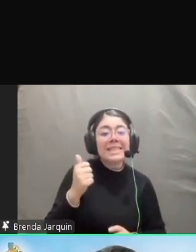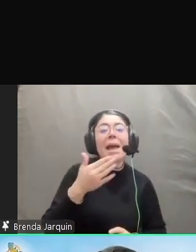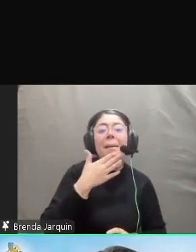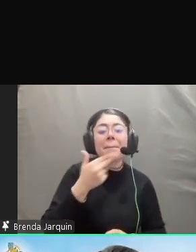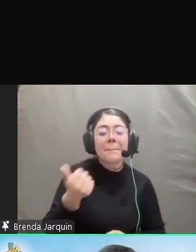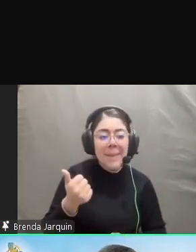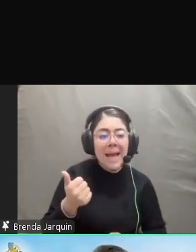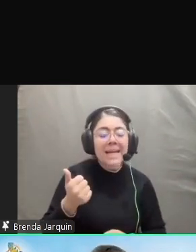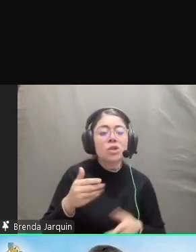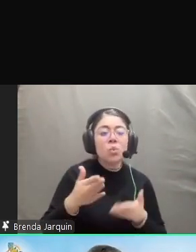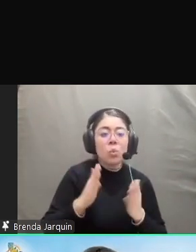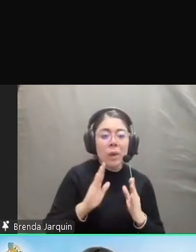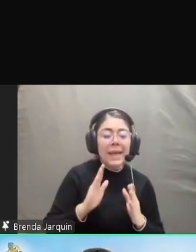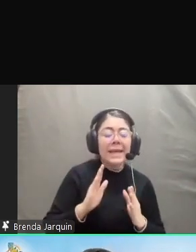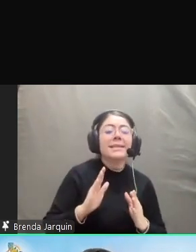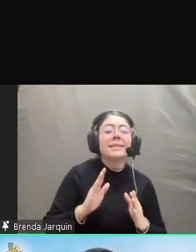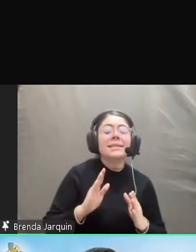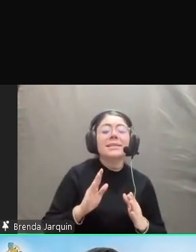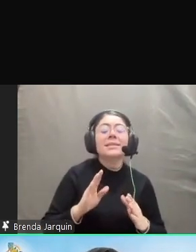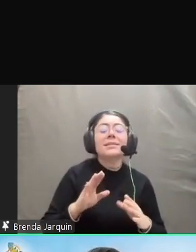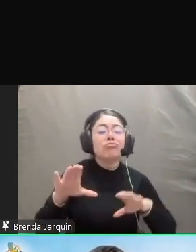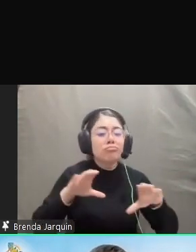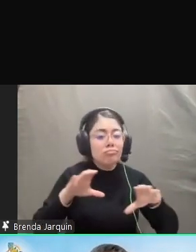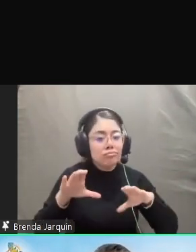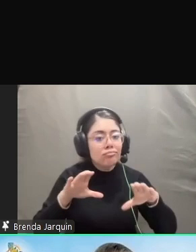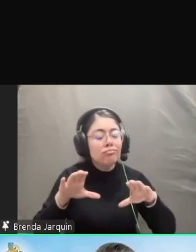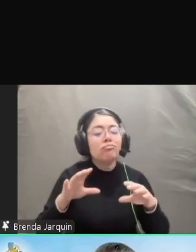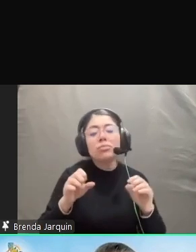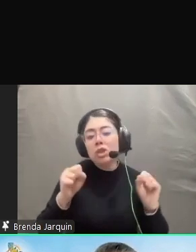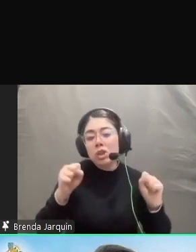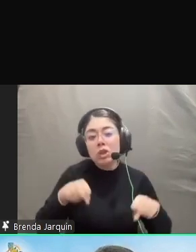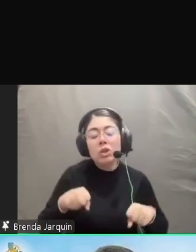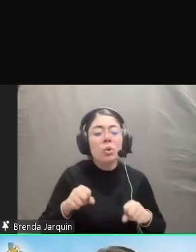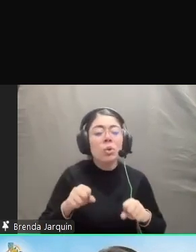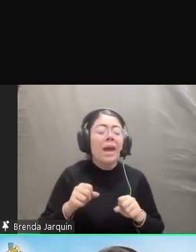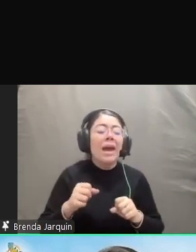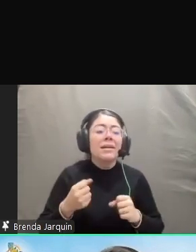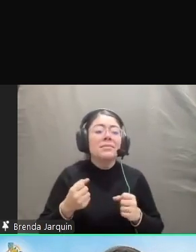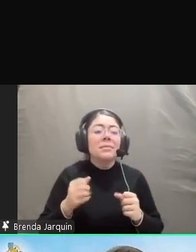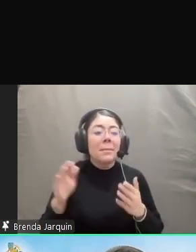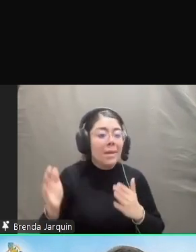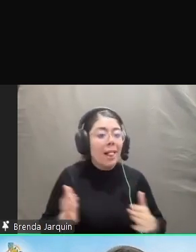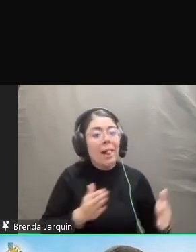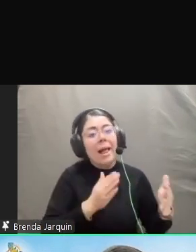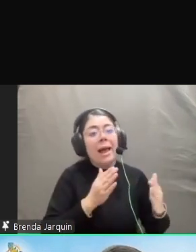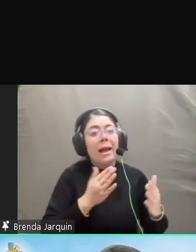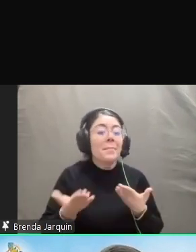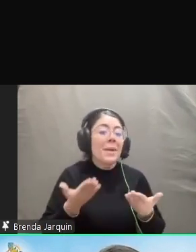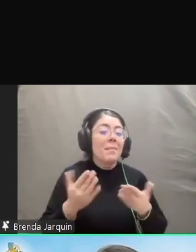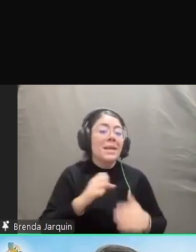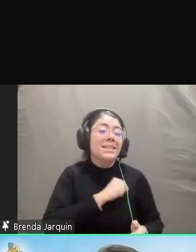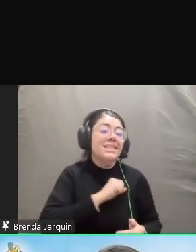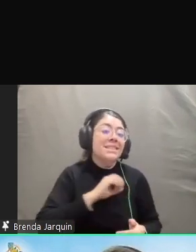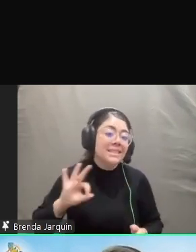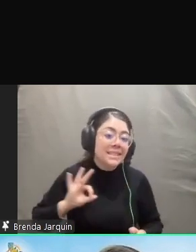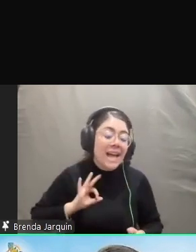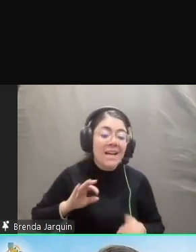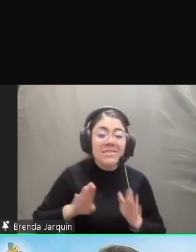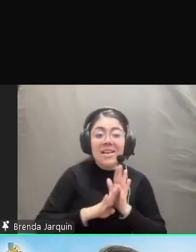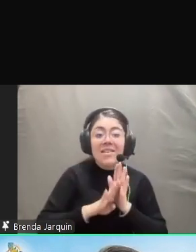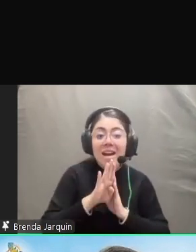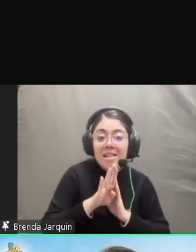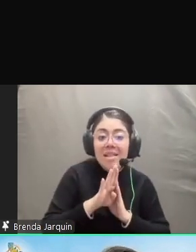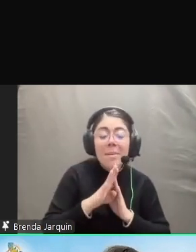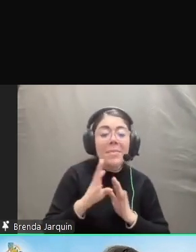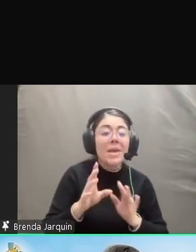your staff. You could provide staff development on these pieces, and we really do recommend and have seen